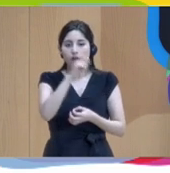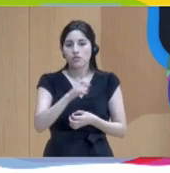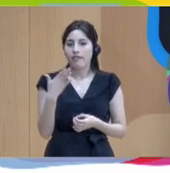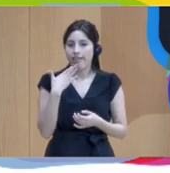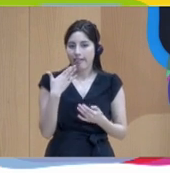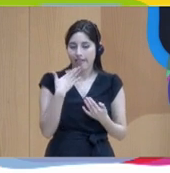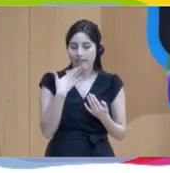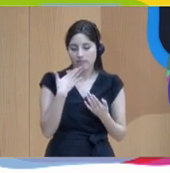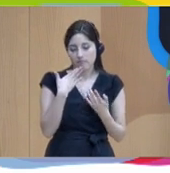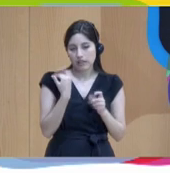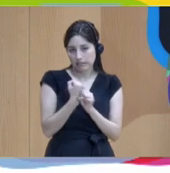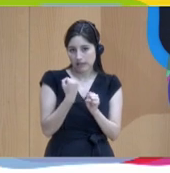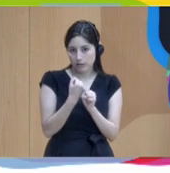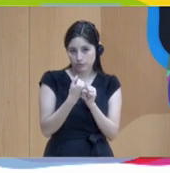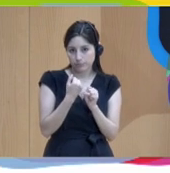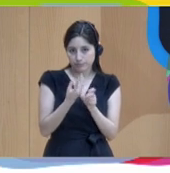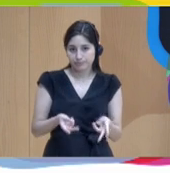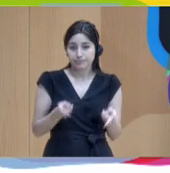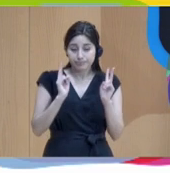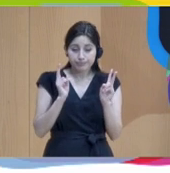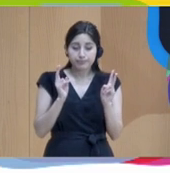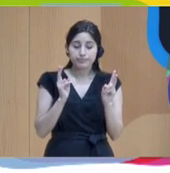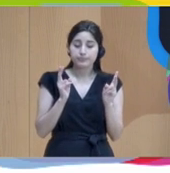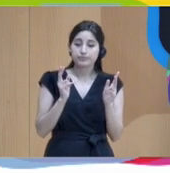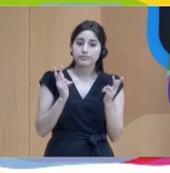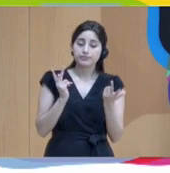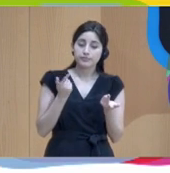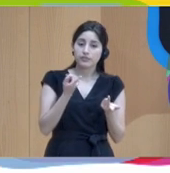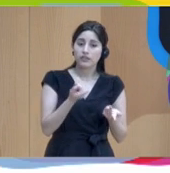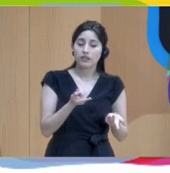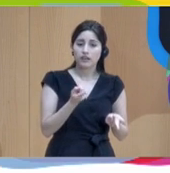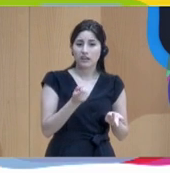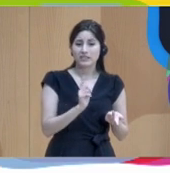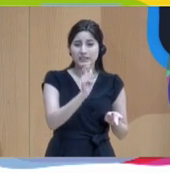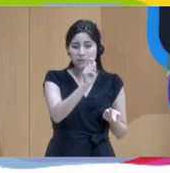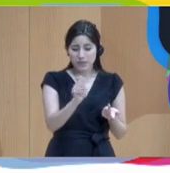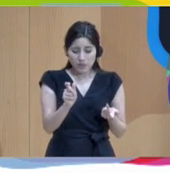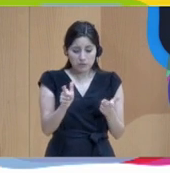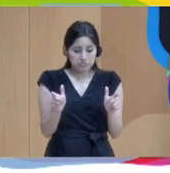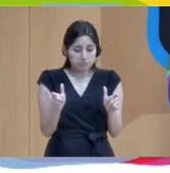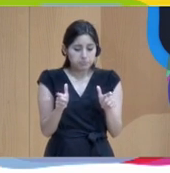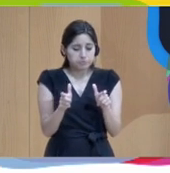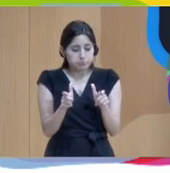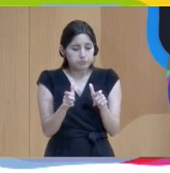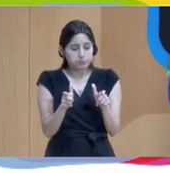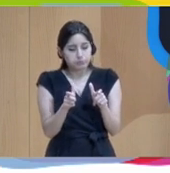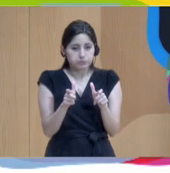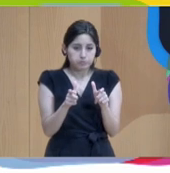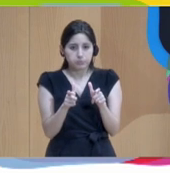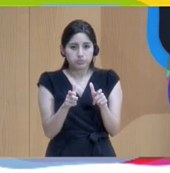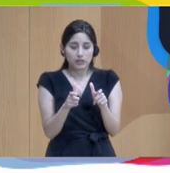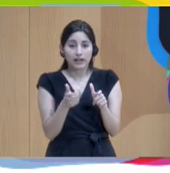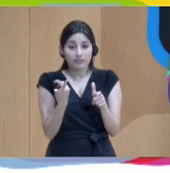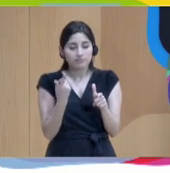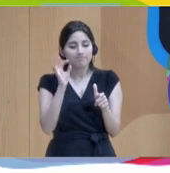been. So we have a lack of the skilled professional now and in the future, and time is going, but only a few if it's okay.